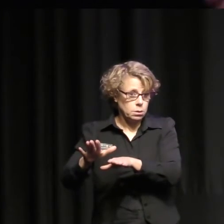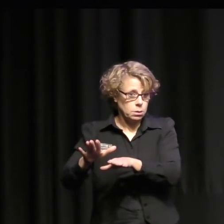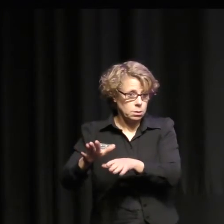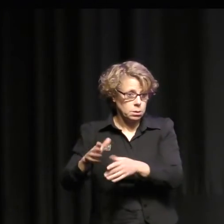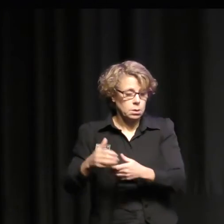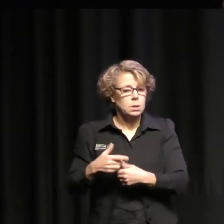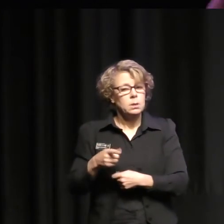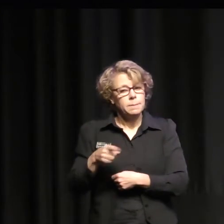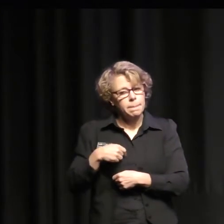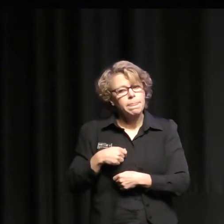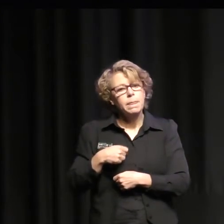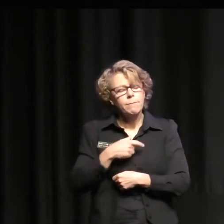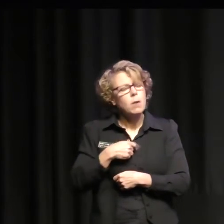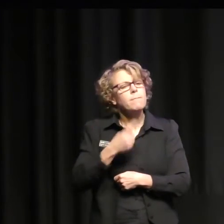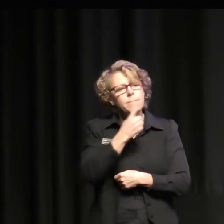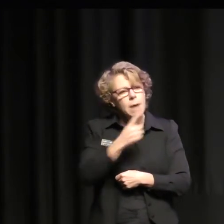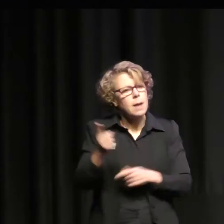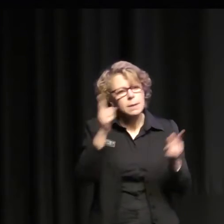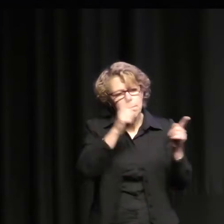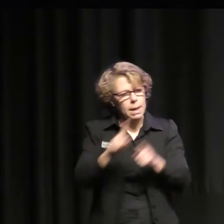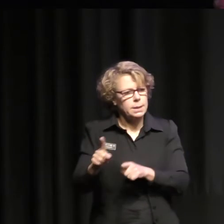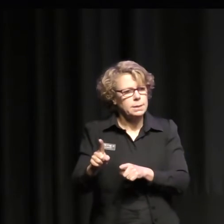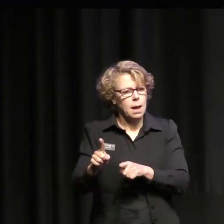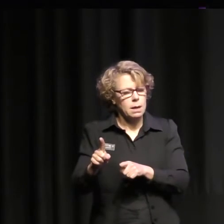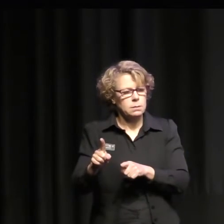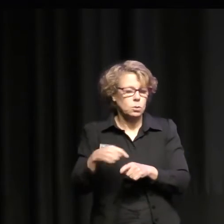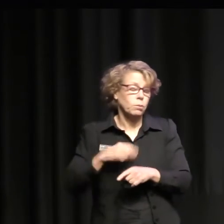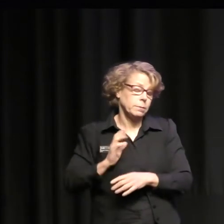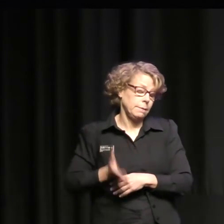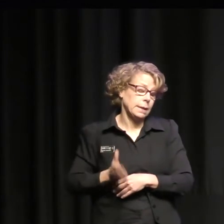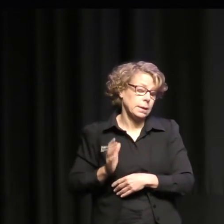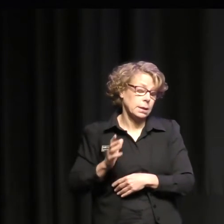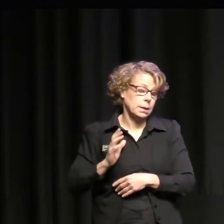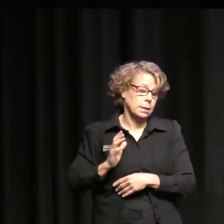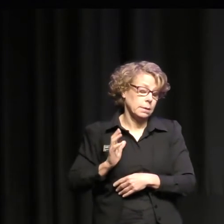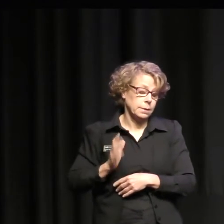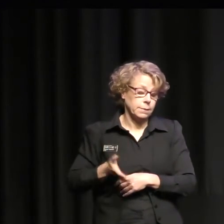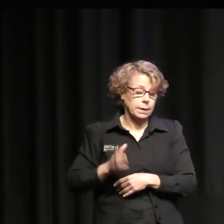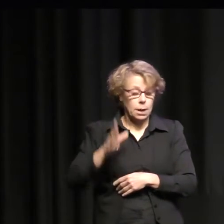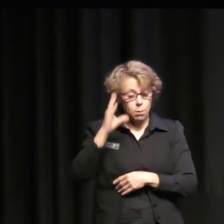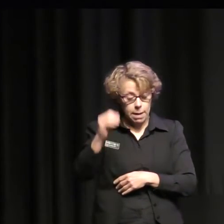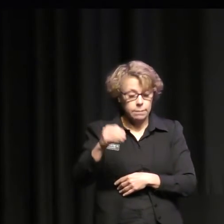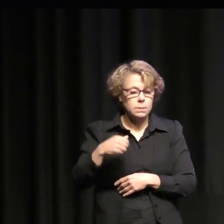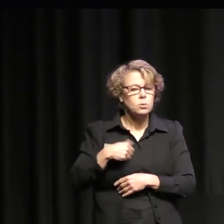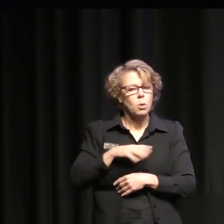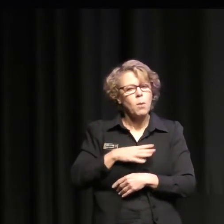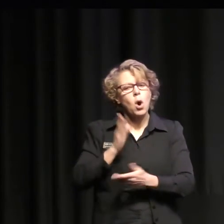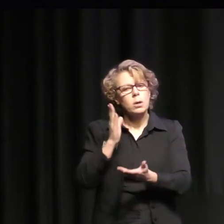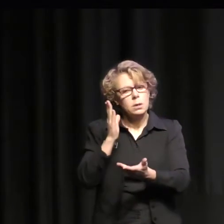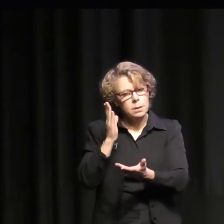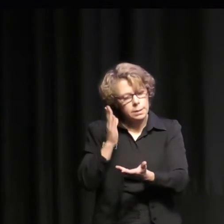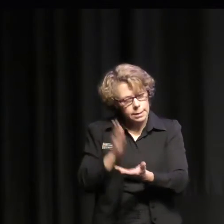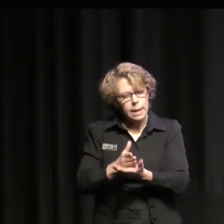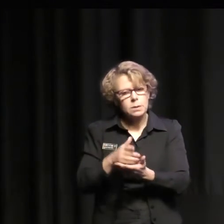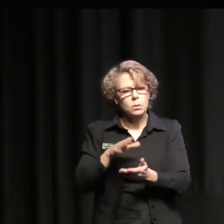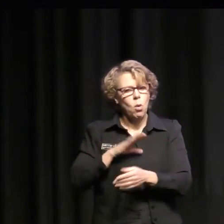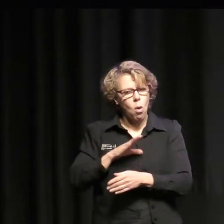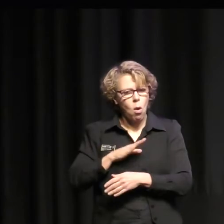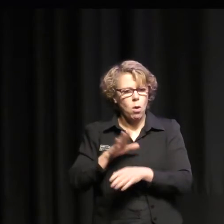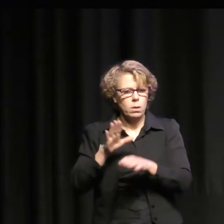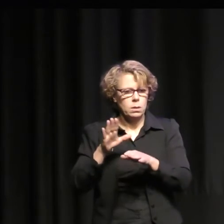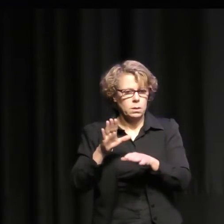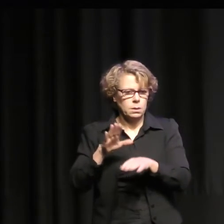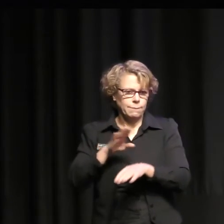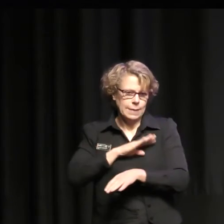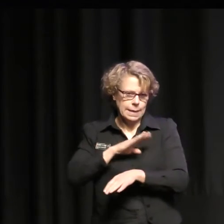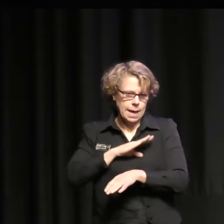of every common man and common woman to have a right to subsistence.